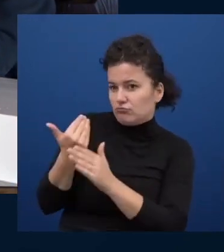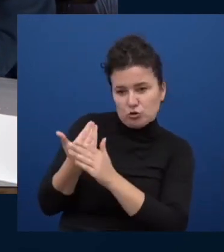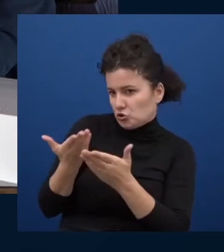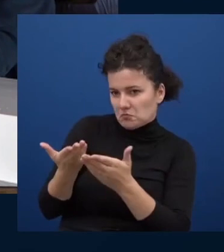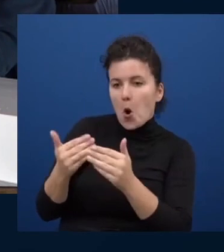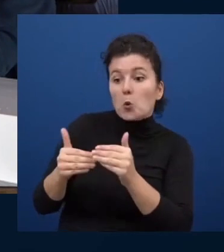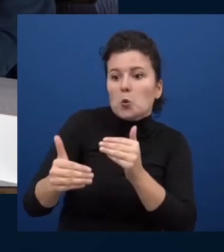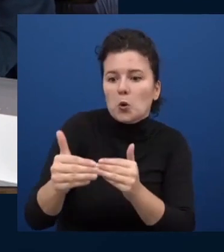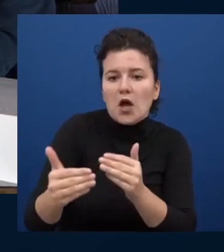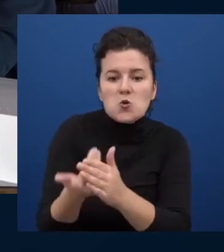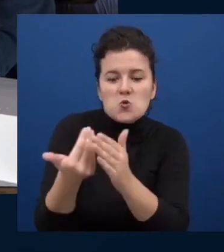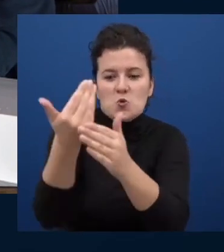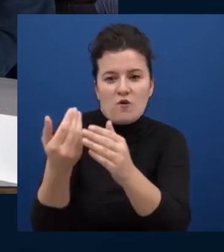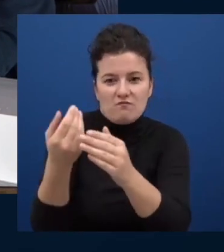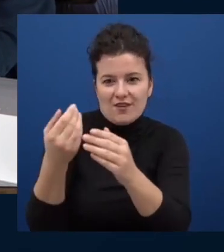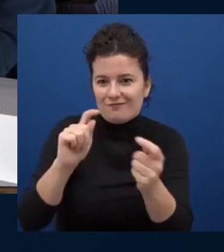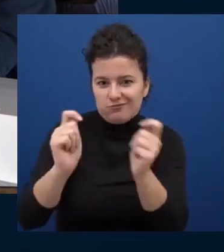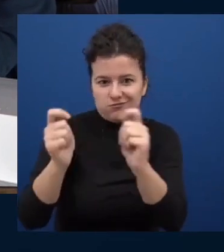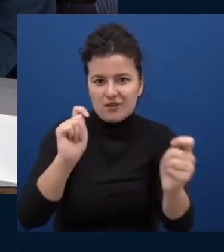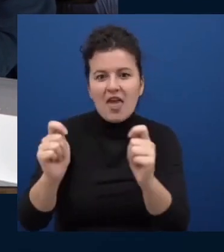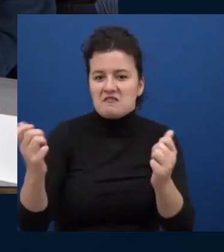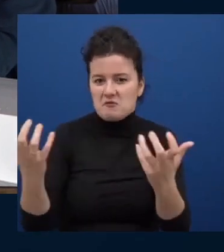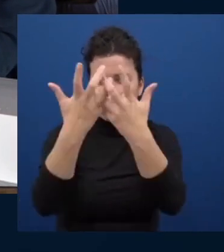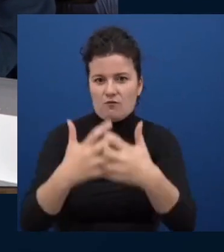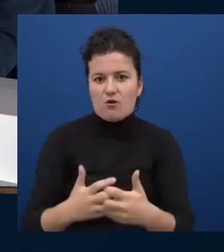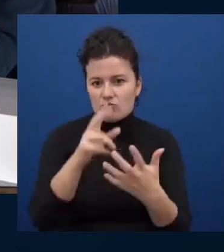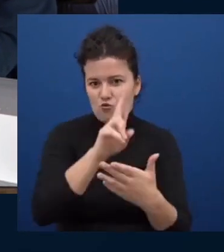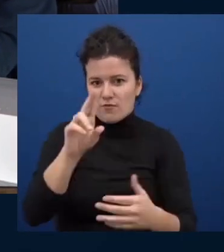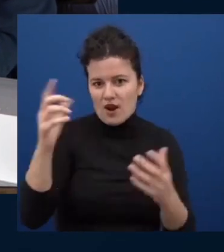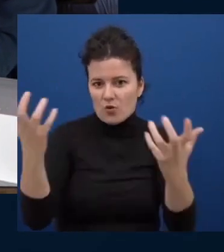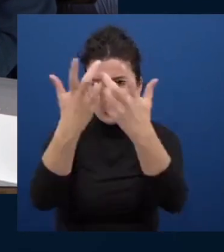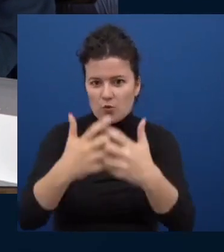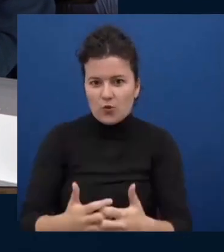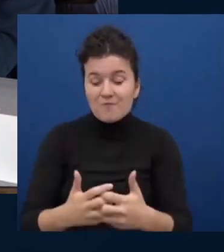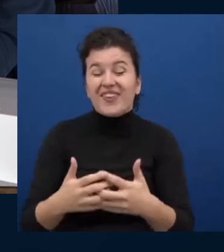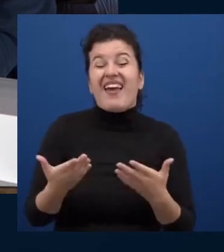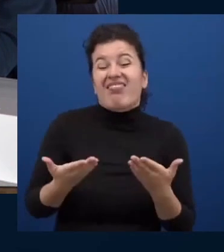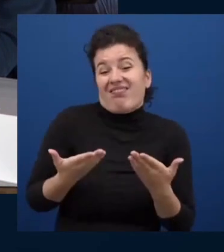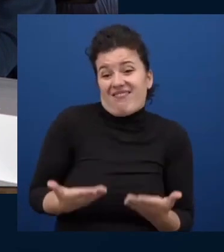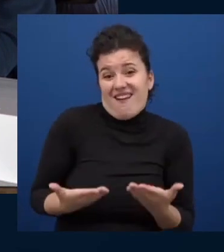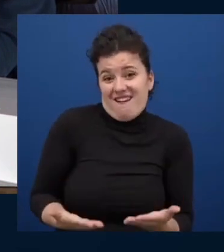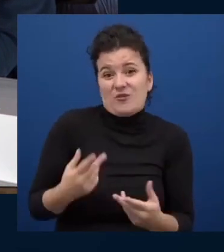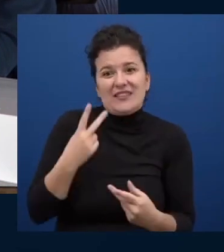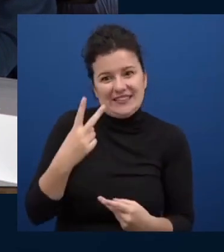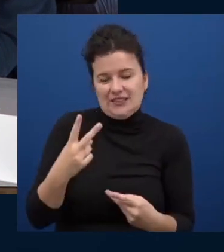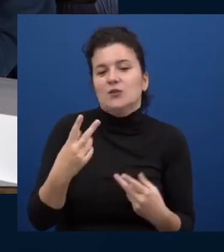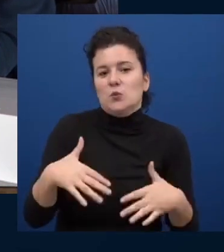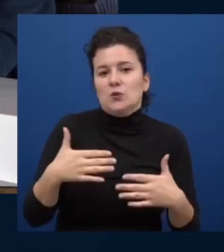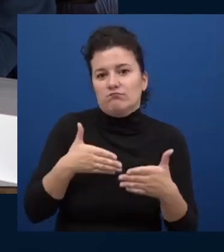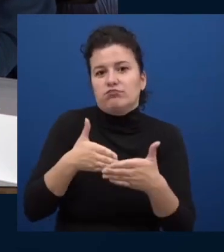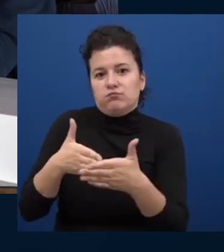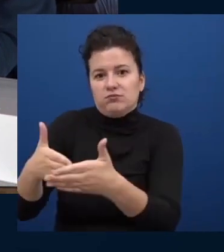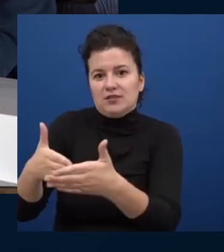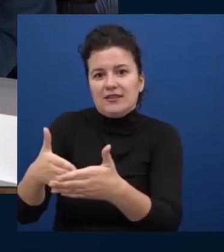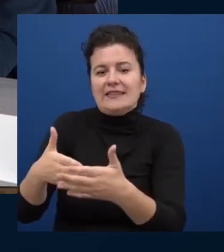which will be 5. So far, right now, we still have some troubles with some of our